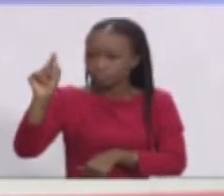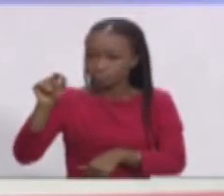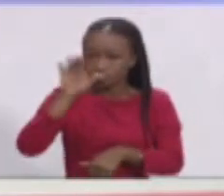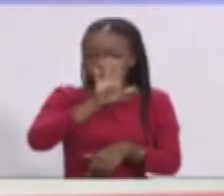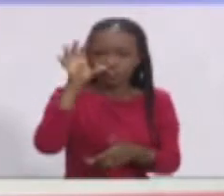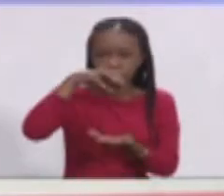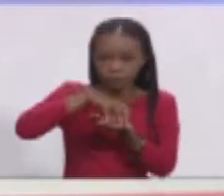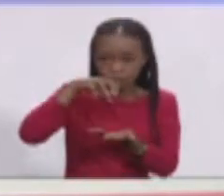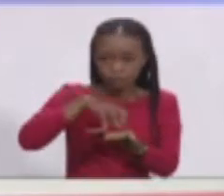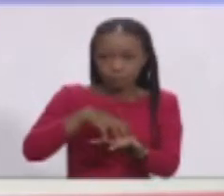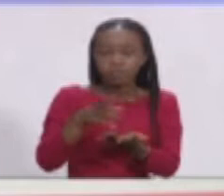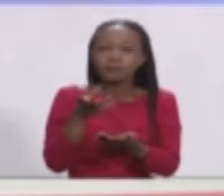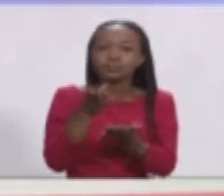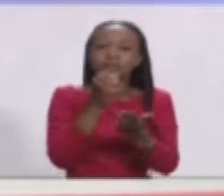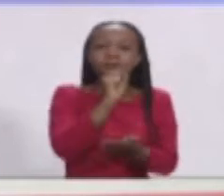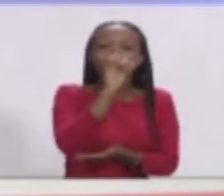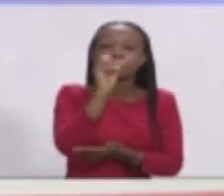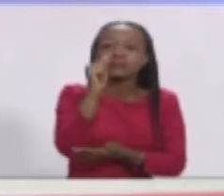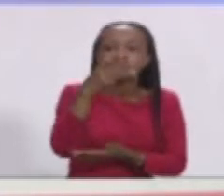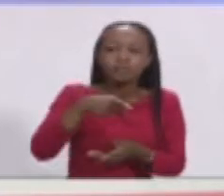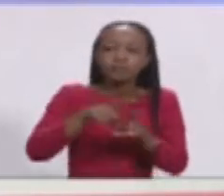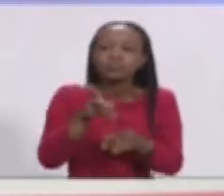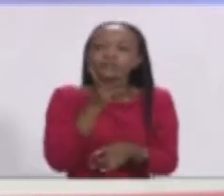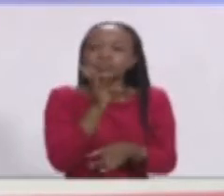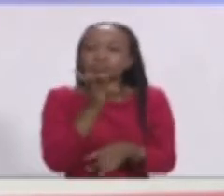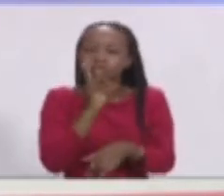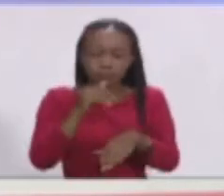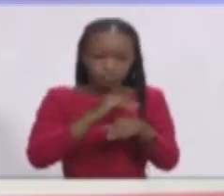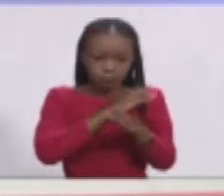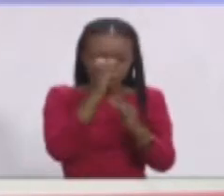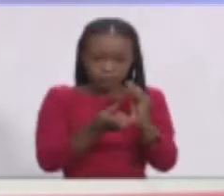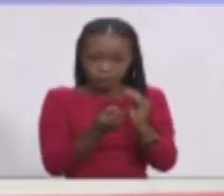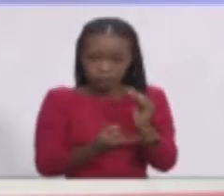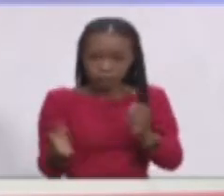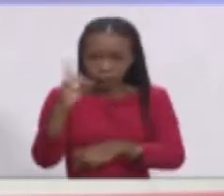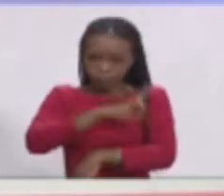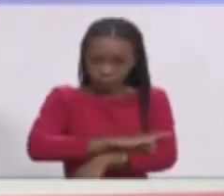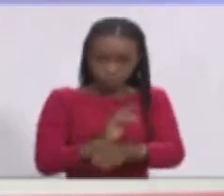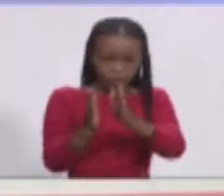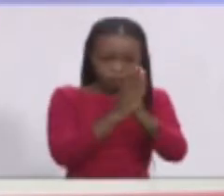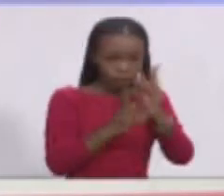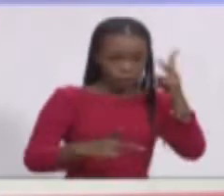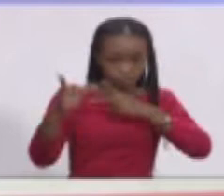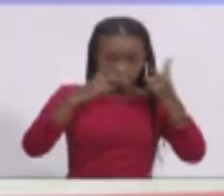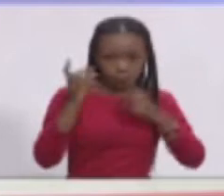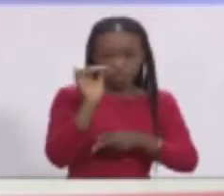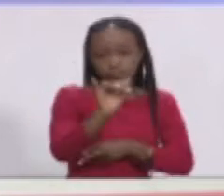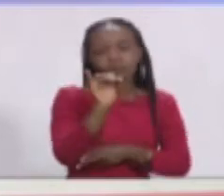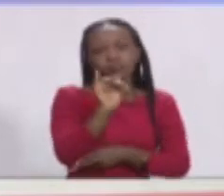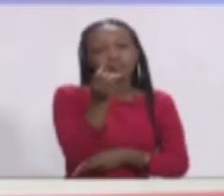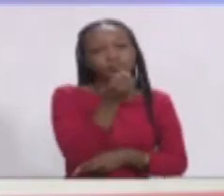no water and soap, then feel free to sanitize. And at the end of the day, let's help together fight the spread of